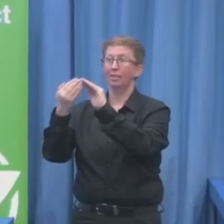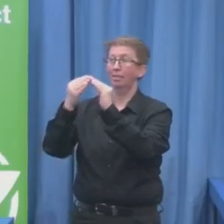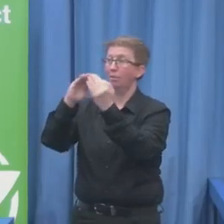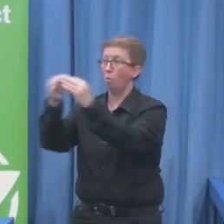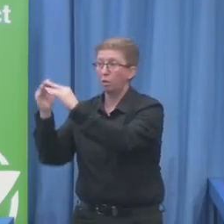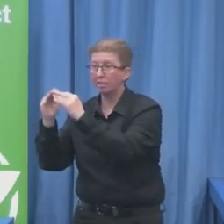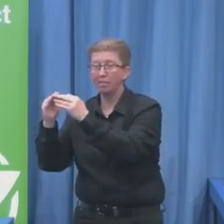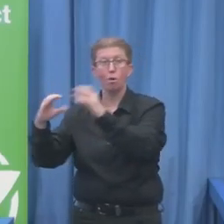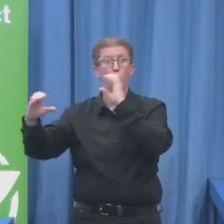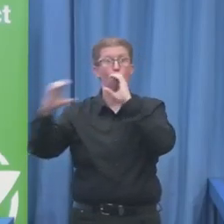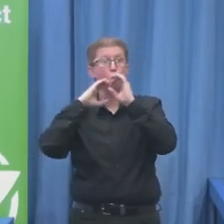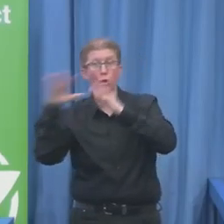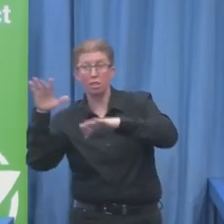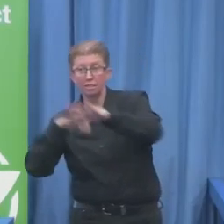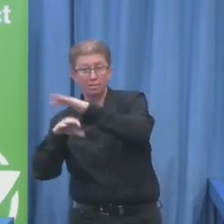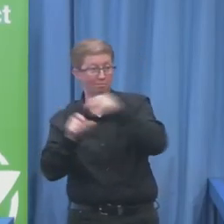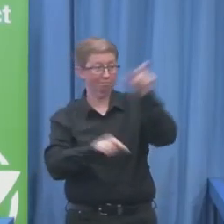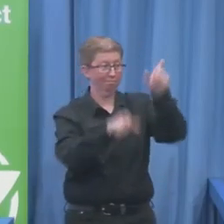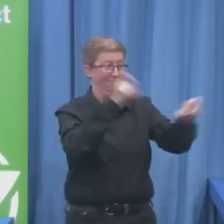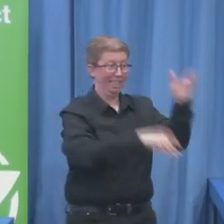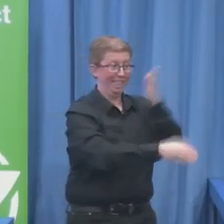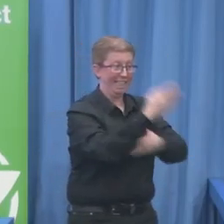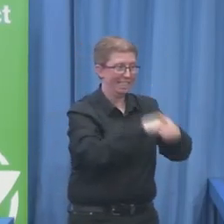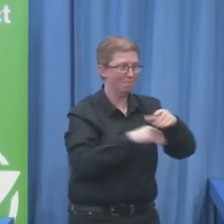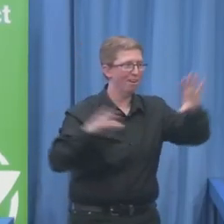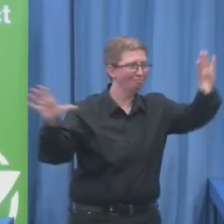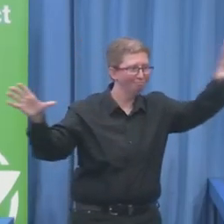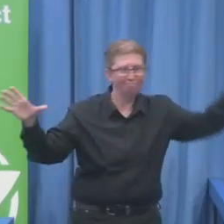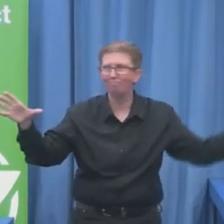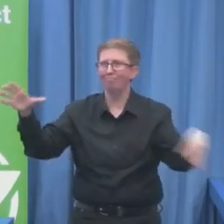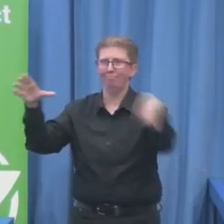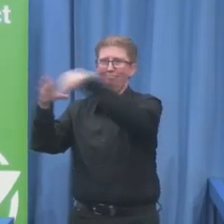not just for your service user. And the third thing is